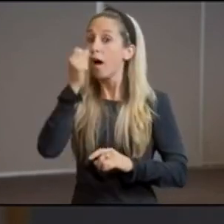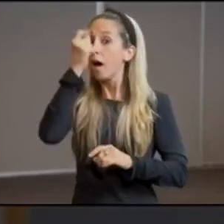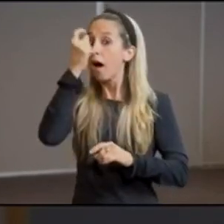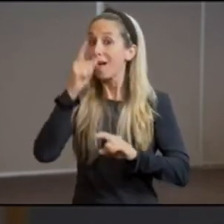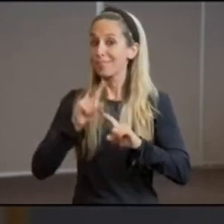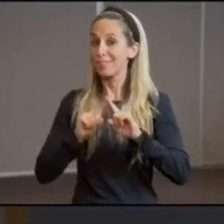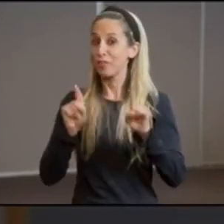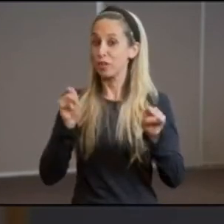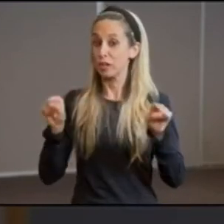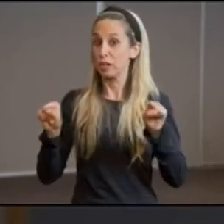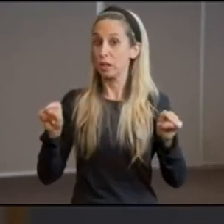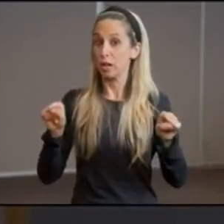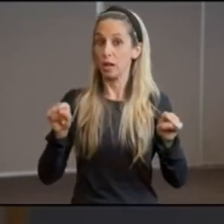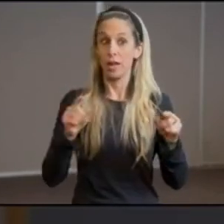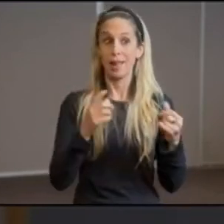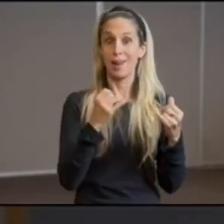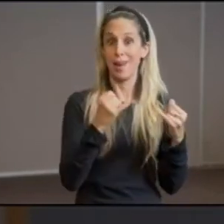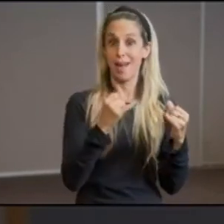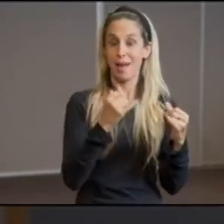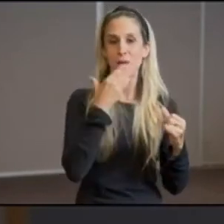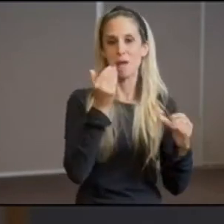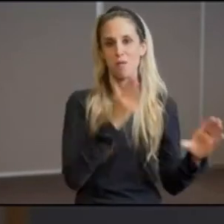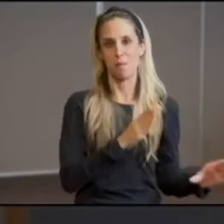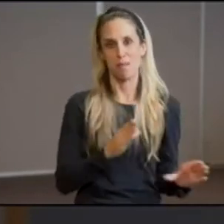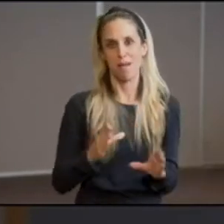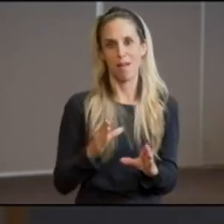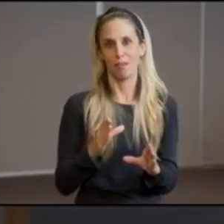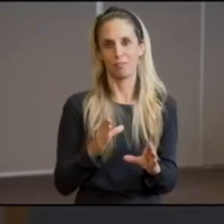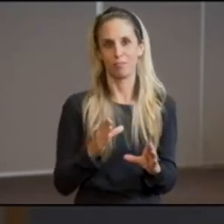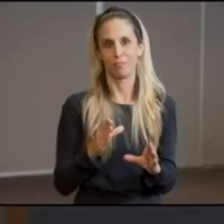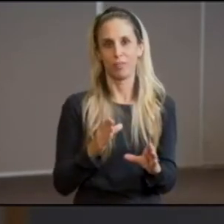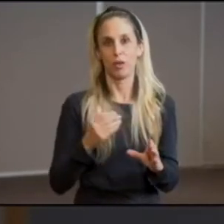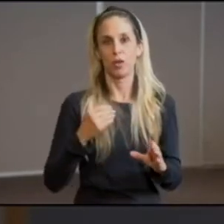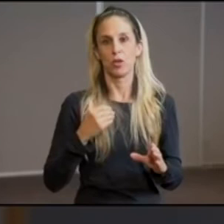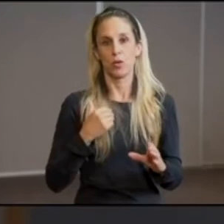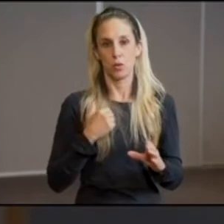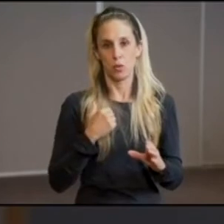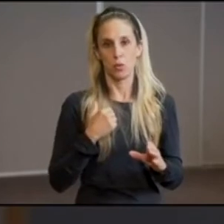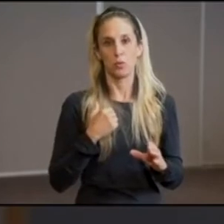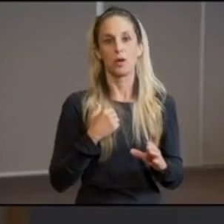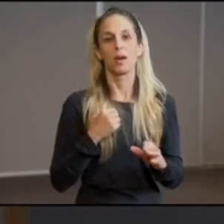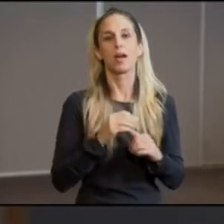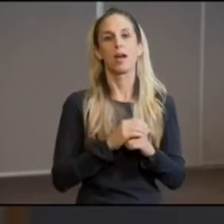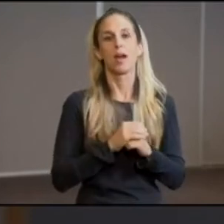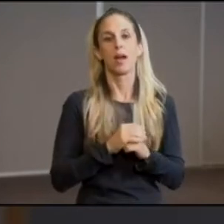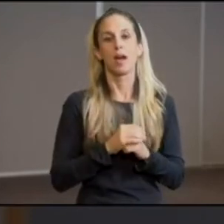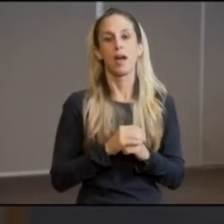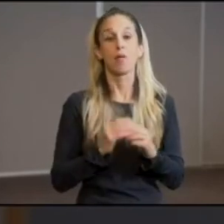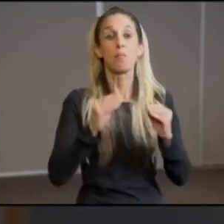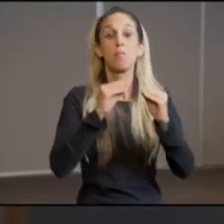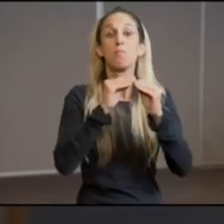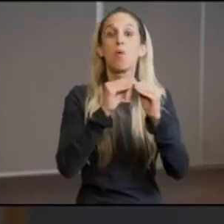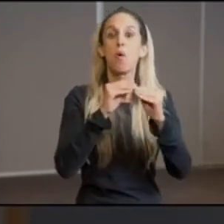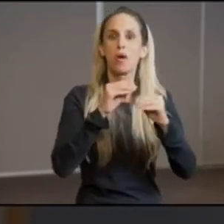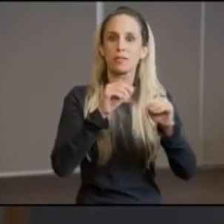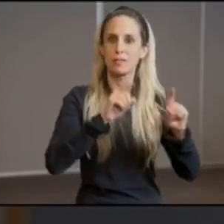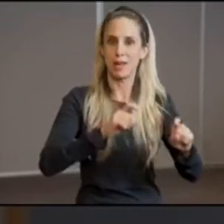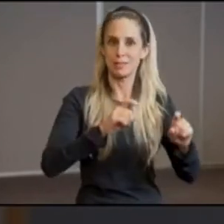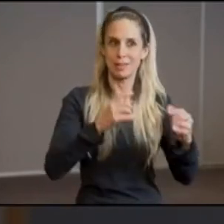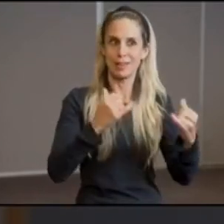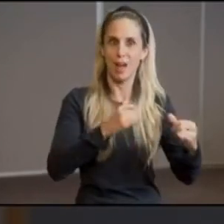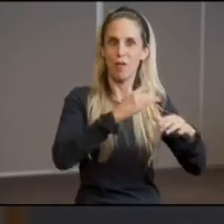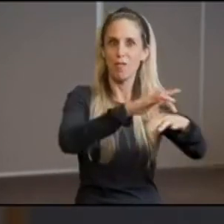however, is that we're much better prepared. We have vastly more testing, so much